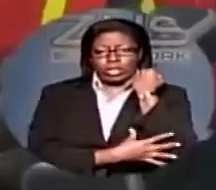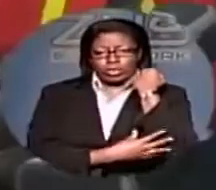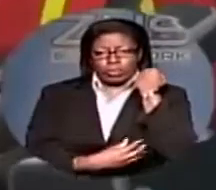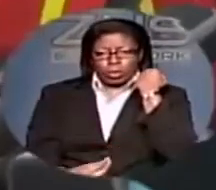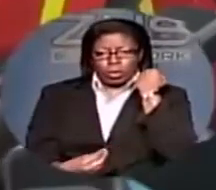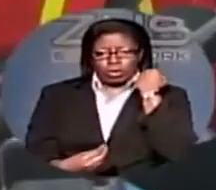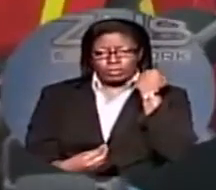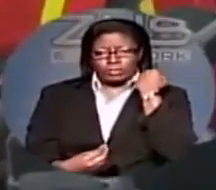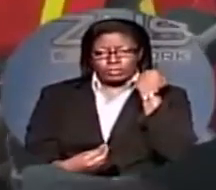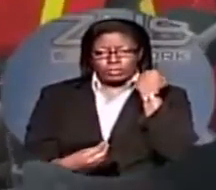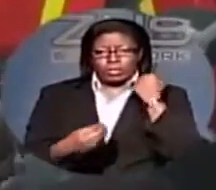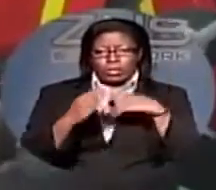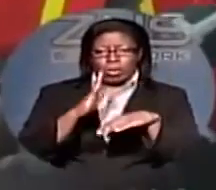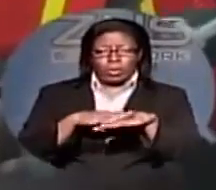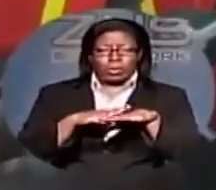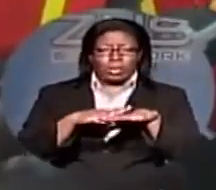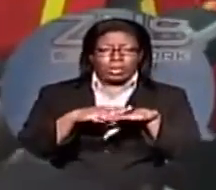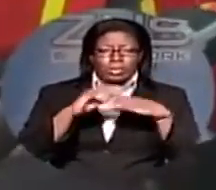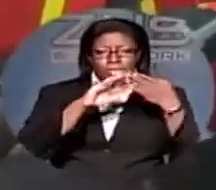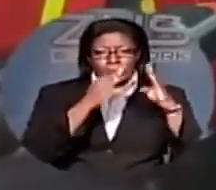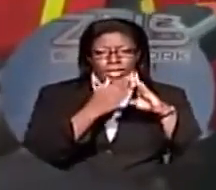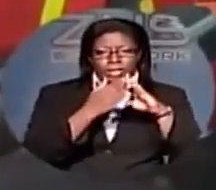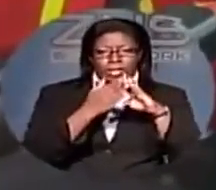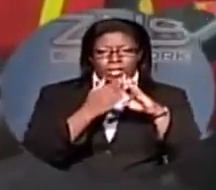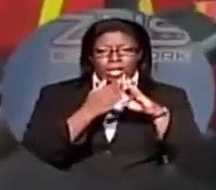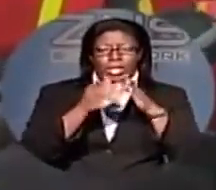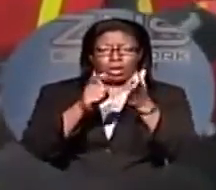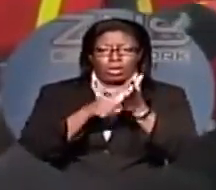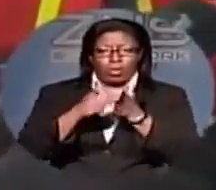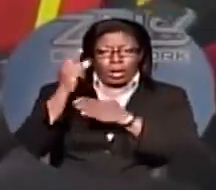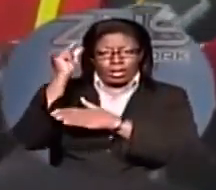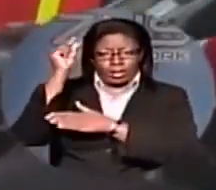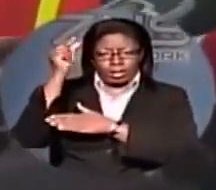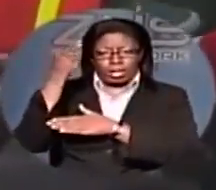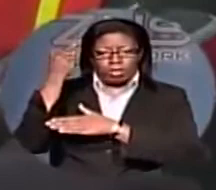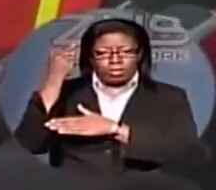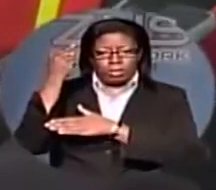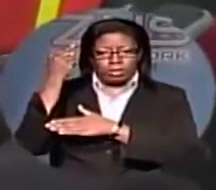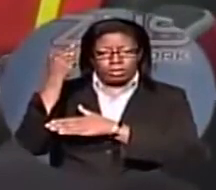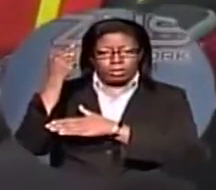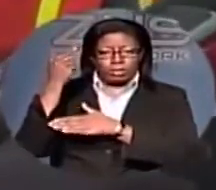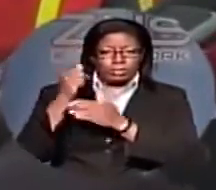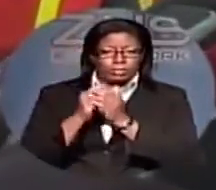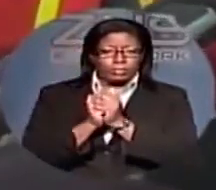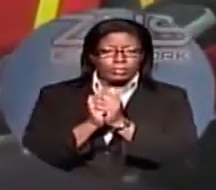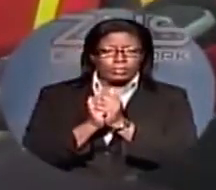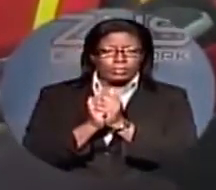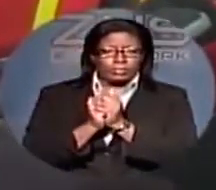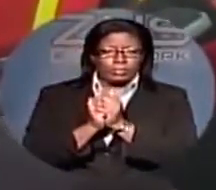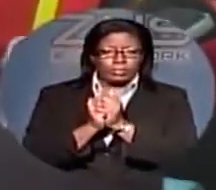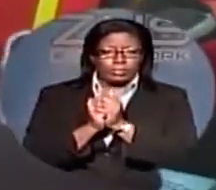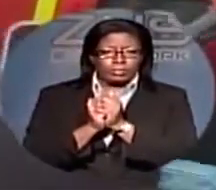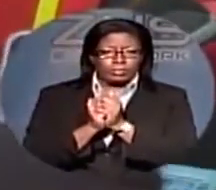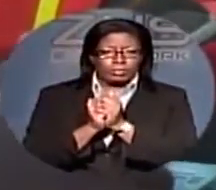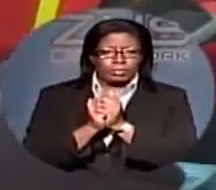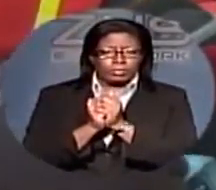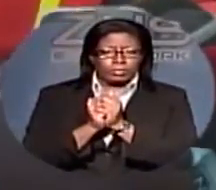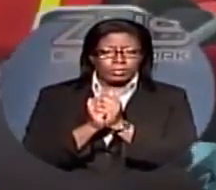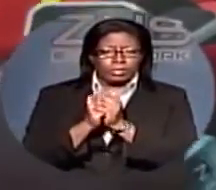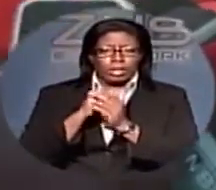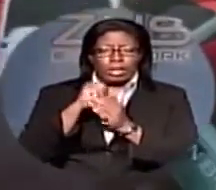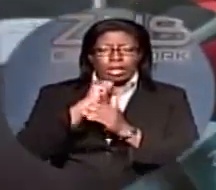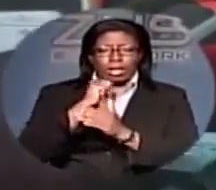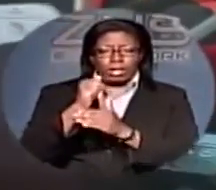society that requires government intervention for public health matters. The wealthy and the well-to-do are able to take care of